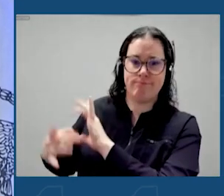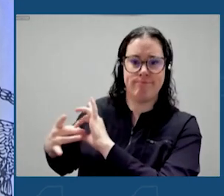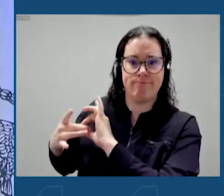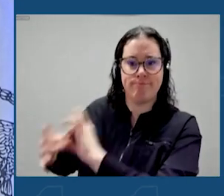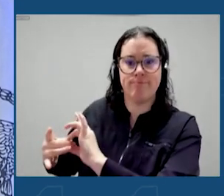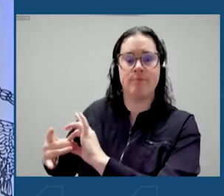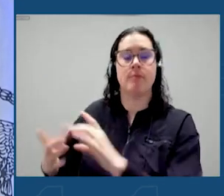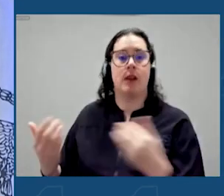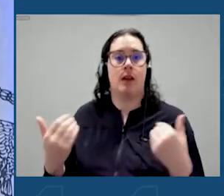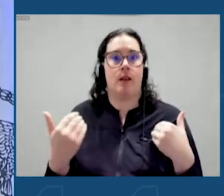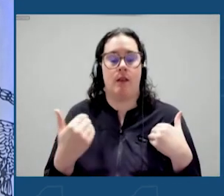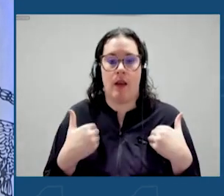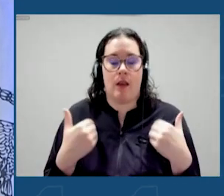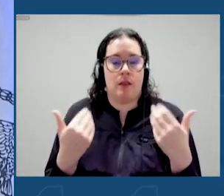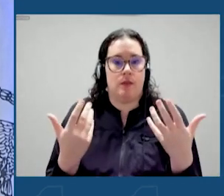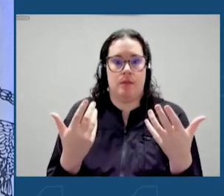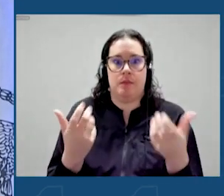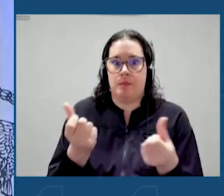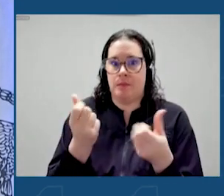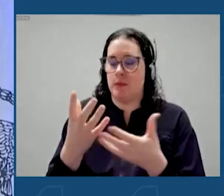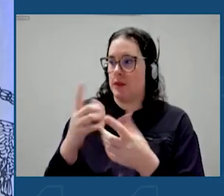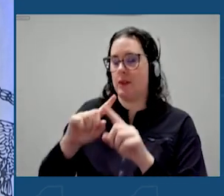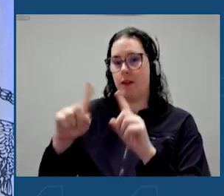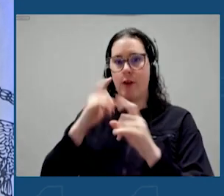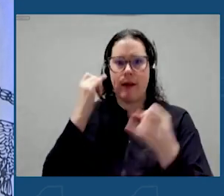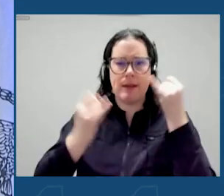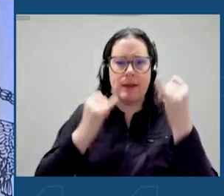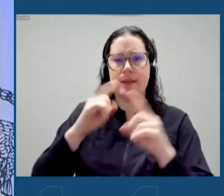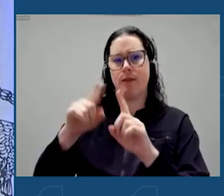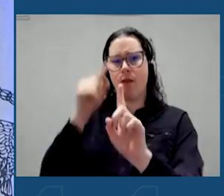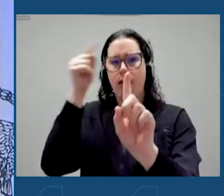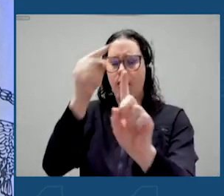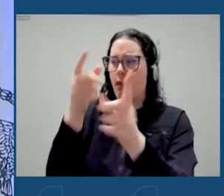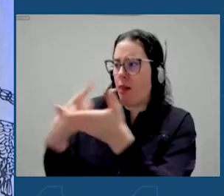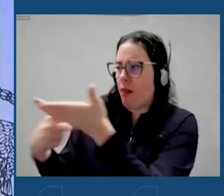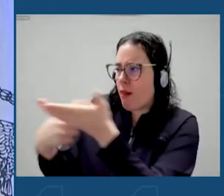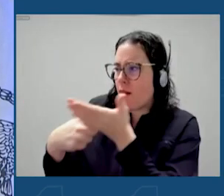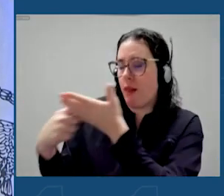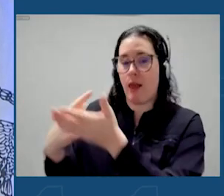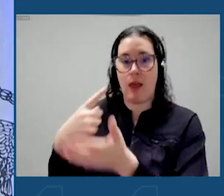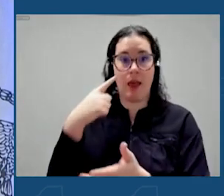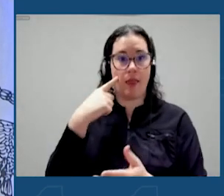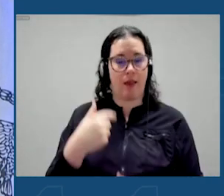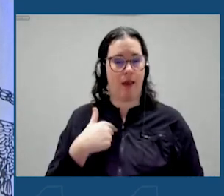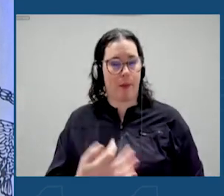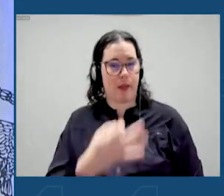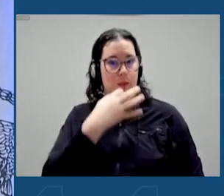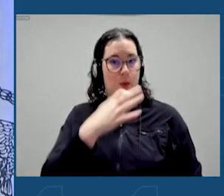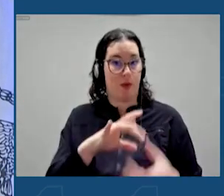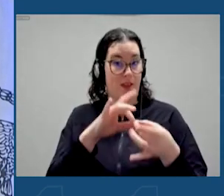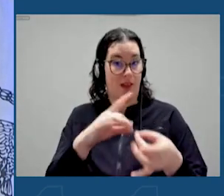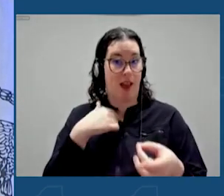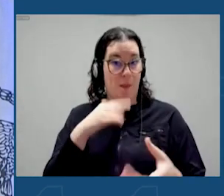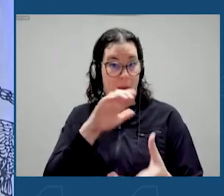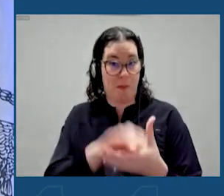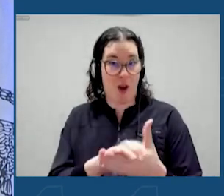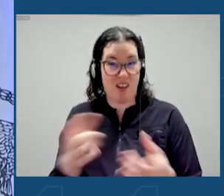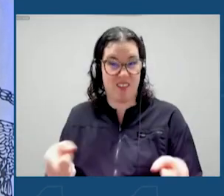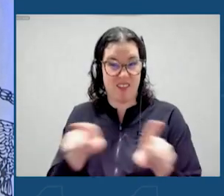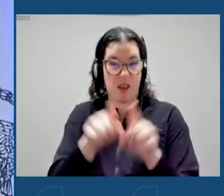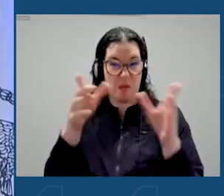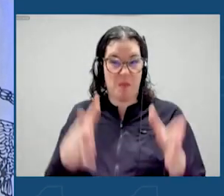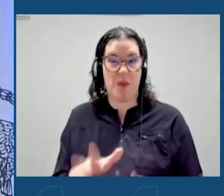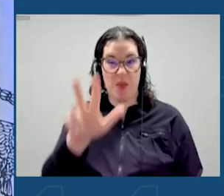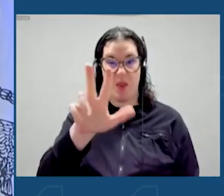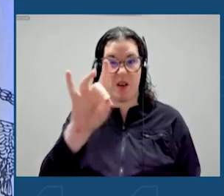initiatives, sharing ideas. And I feel like a little bit of an expert on relationships, having been married to the same guy for 38 years. It